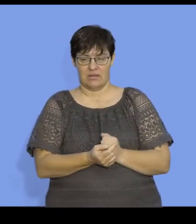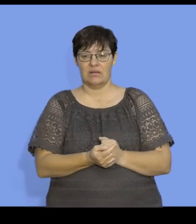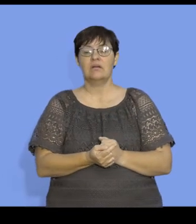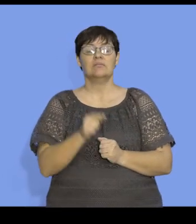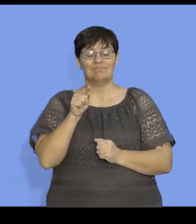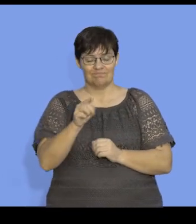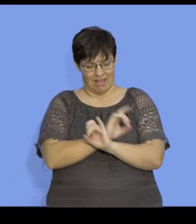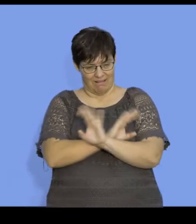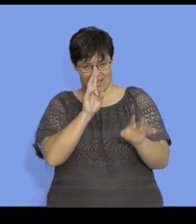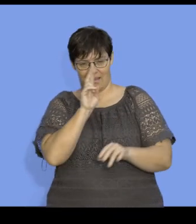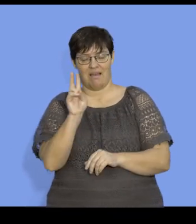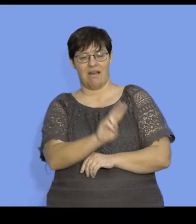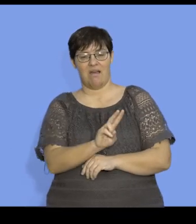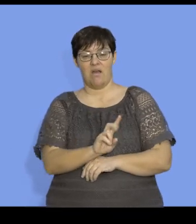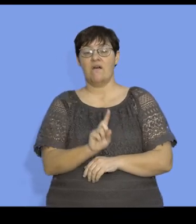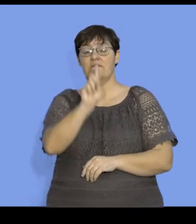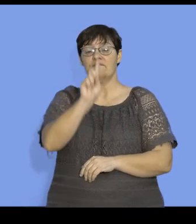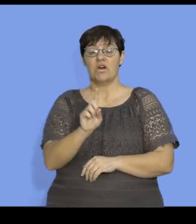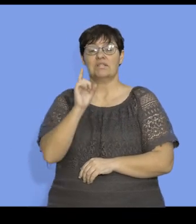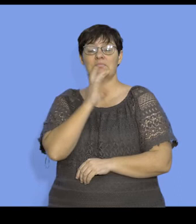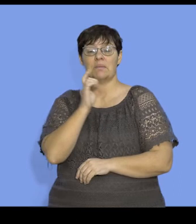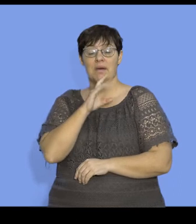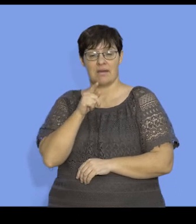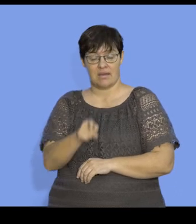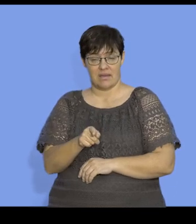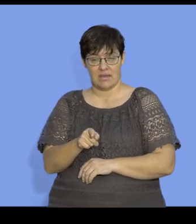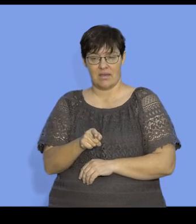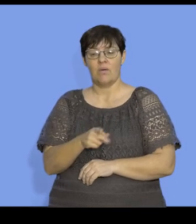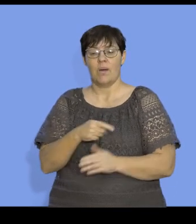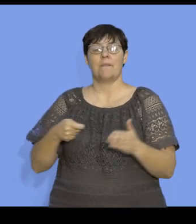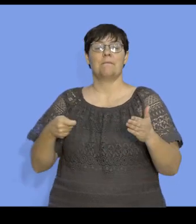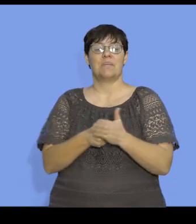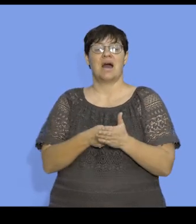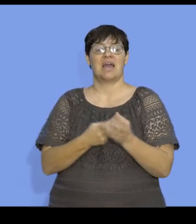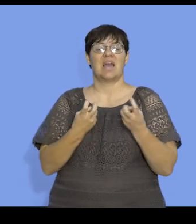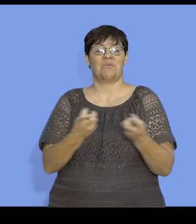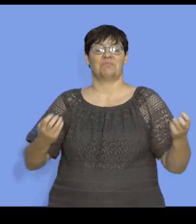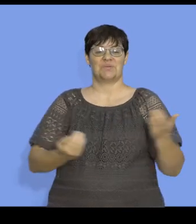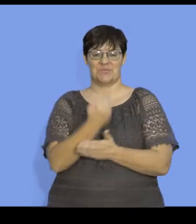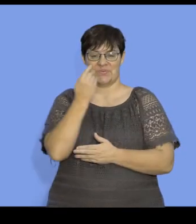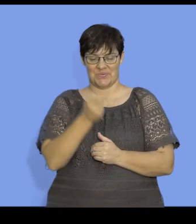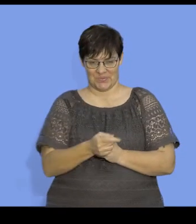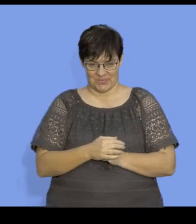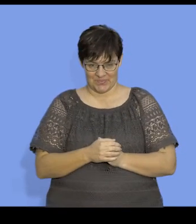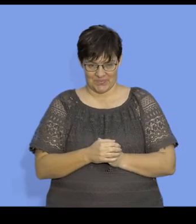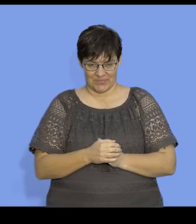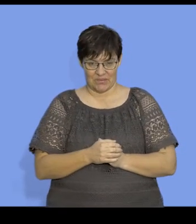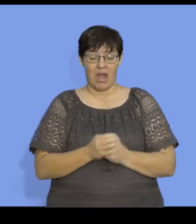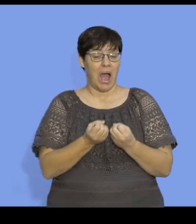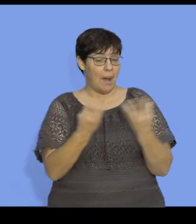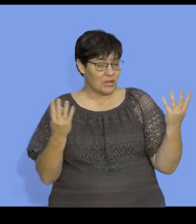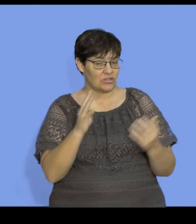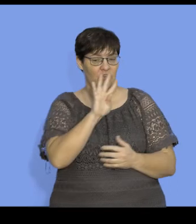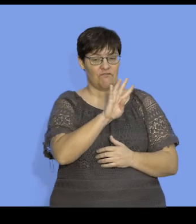see that on the 1st of September is when we bought the new equipment for 48,000 Rand,